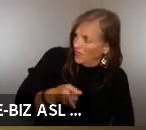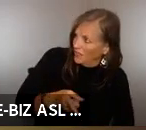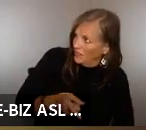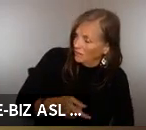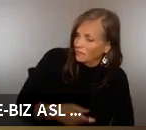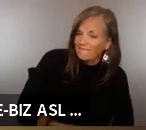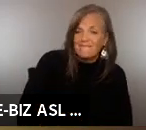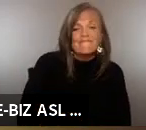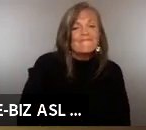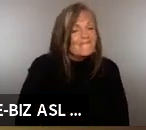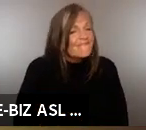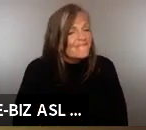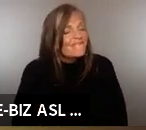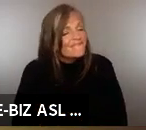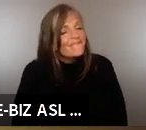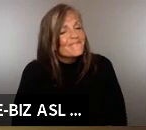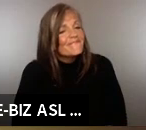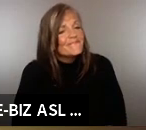So